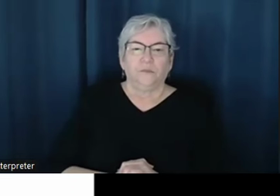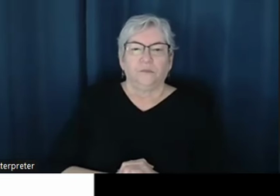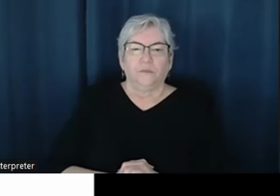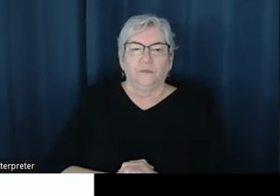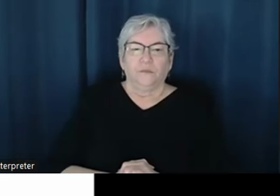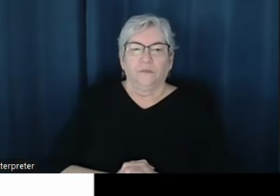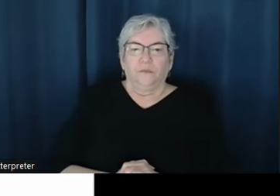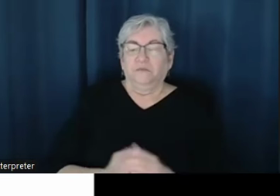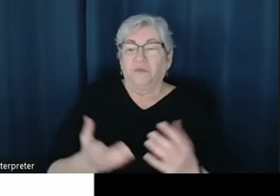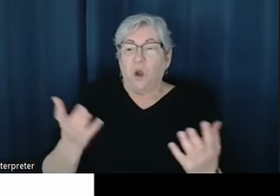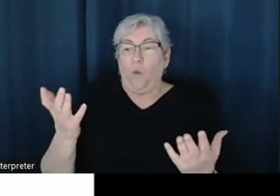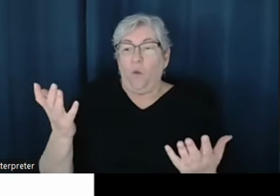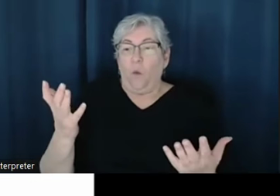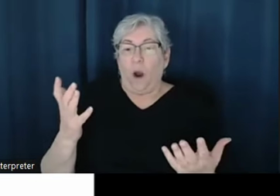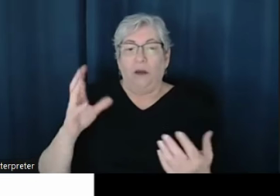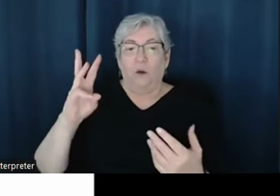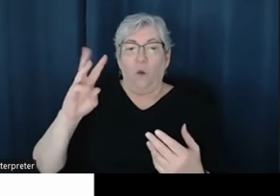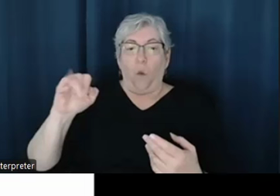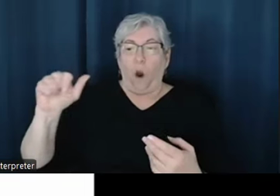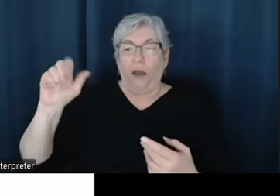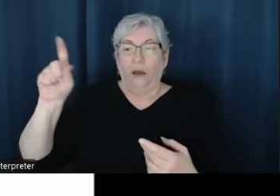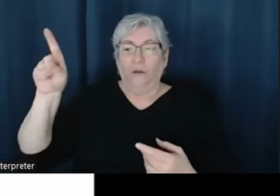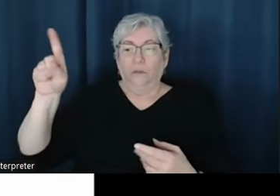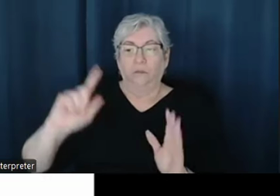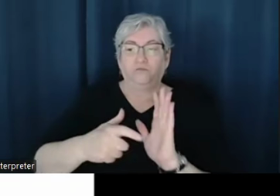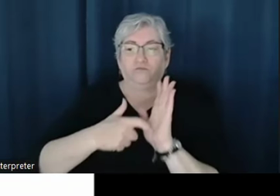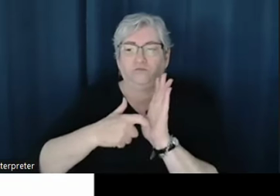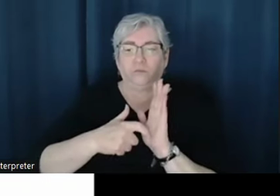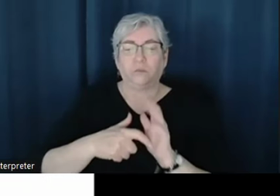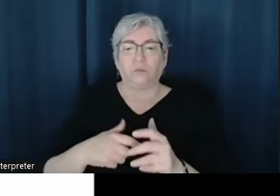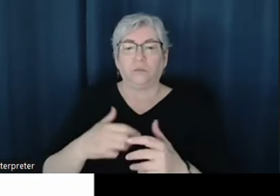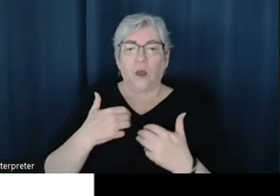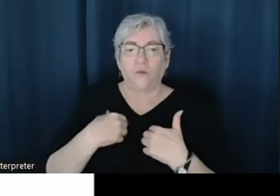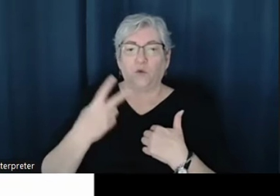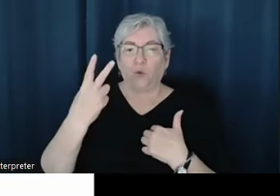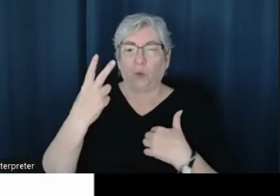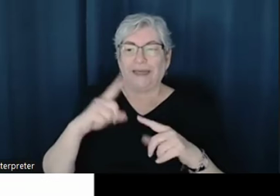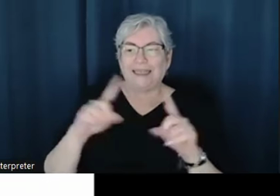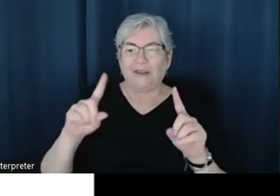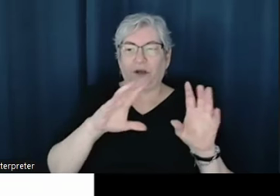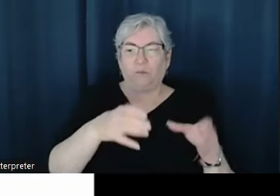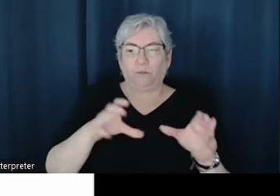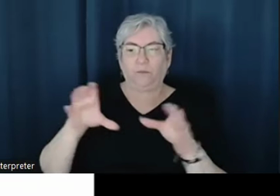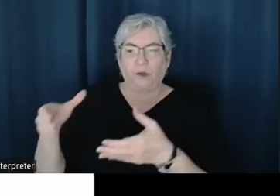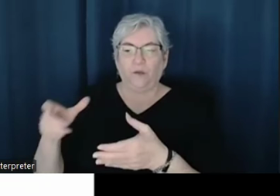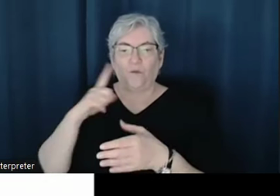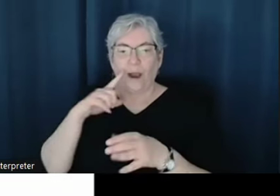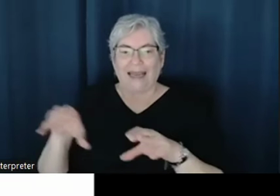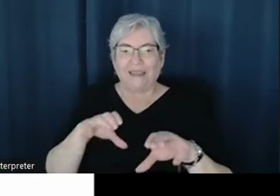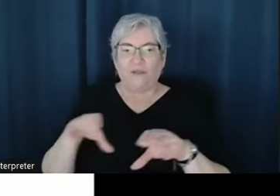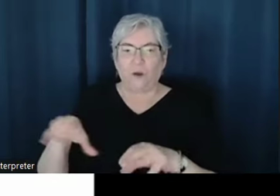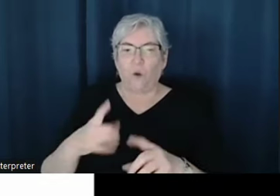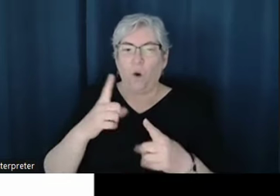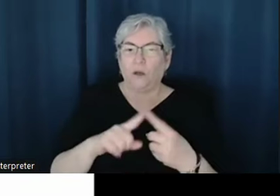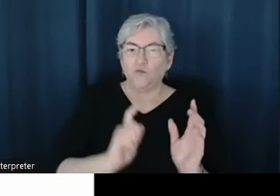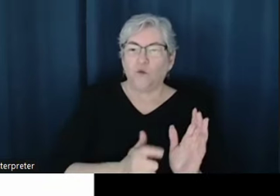So what did WIOA require? So we have two different categories of activities. One is